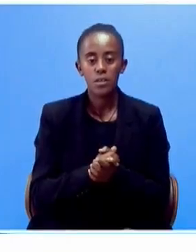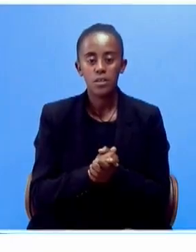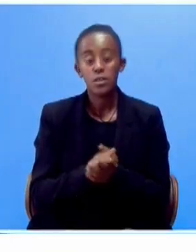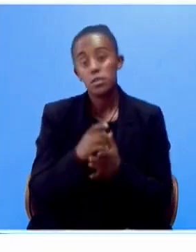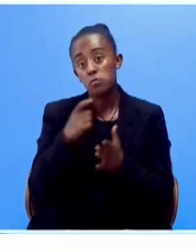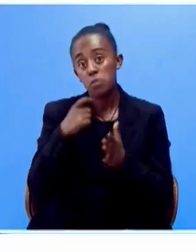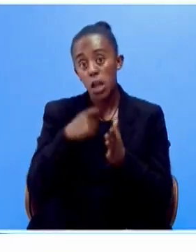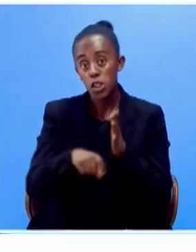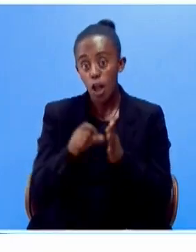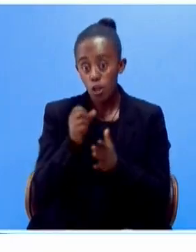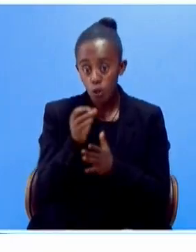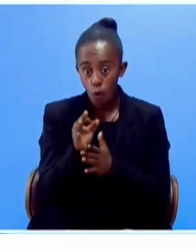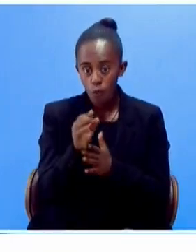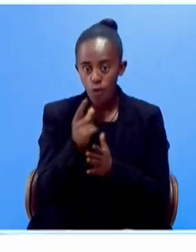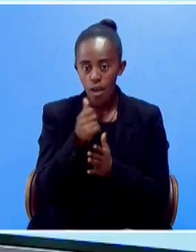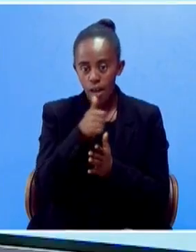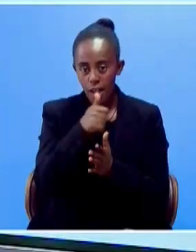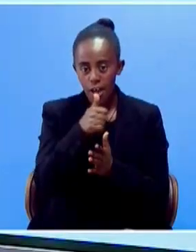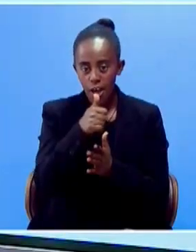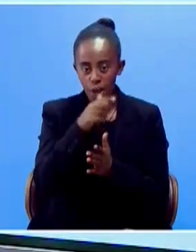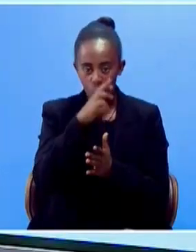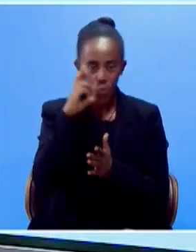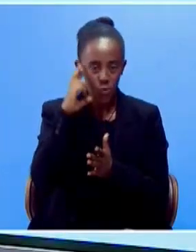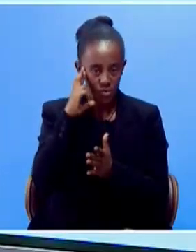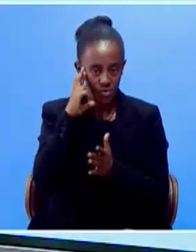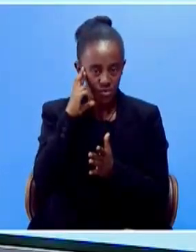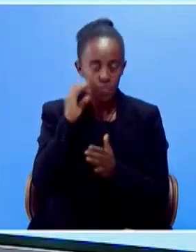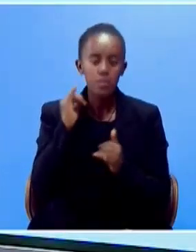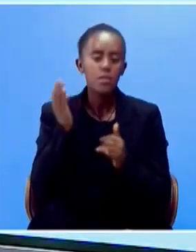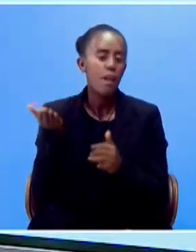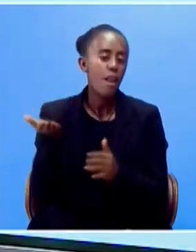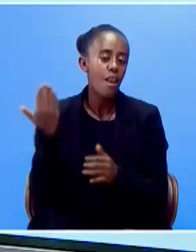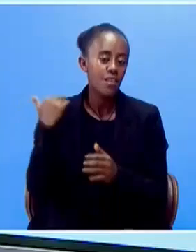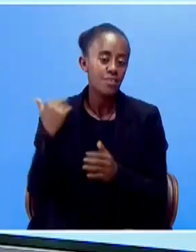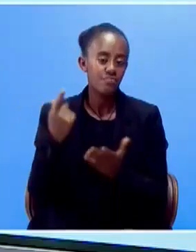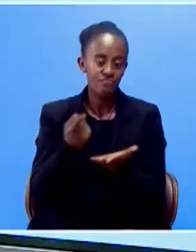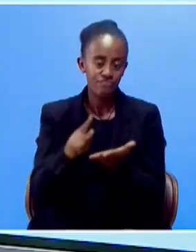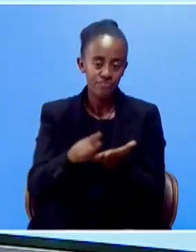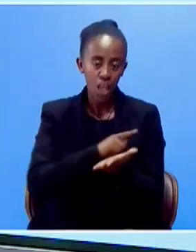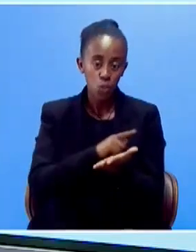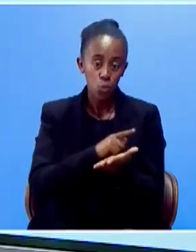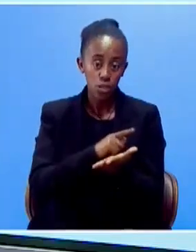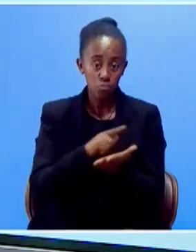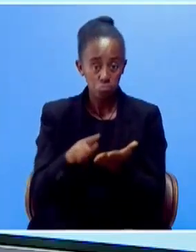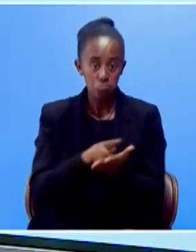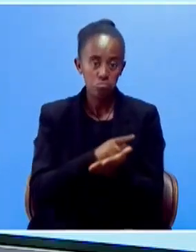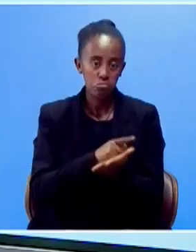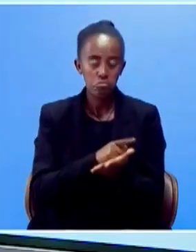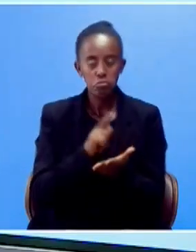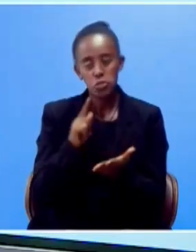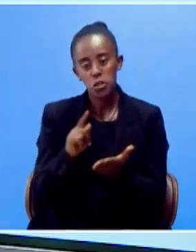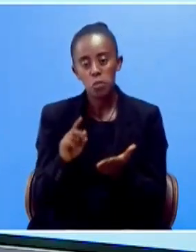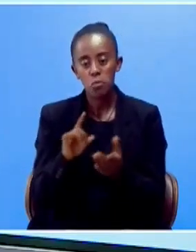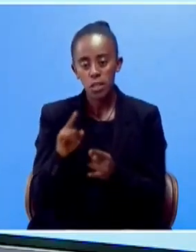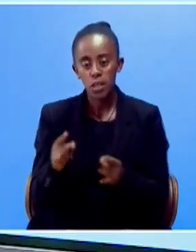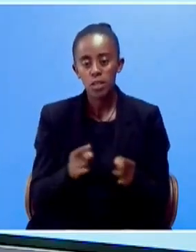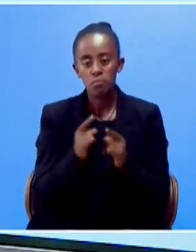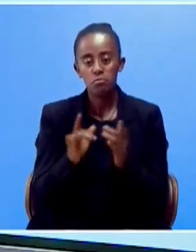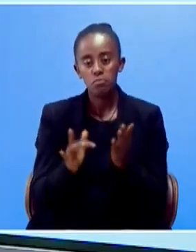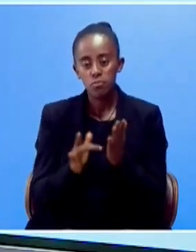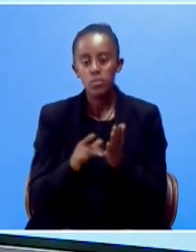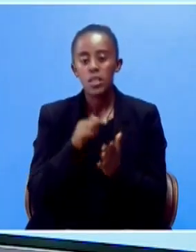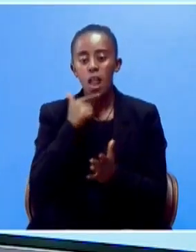cause. All right? And then last week, if you remember, we have seen some ways or techniques in